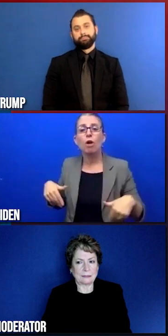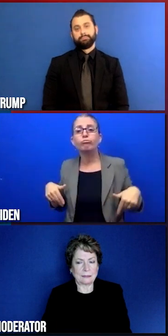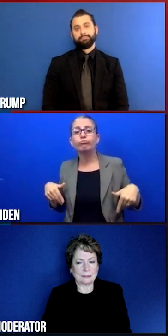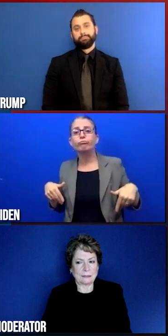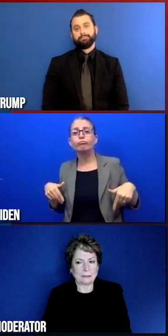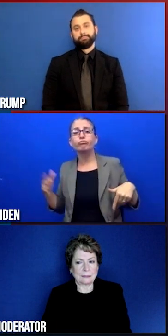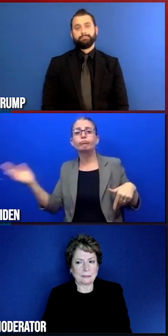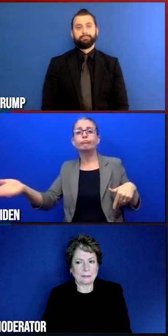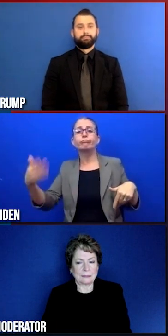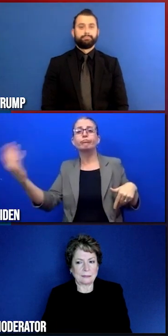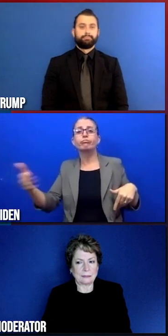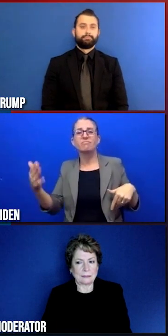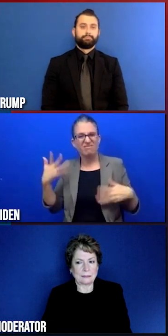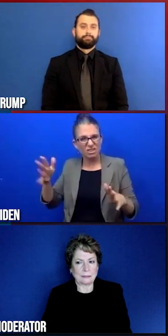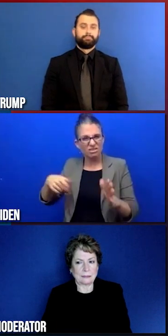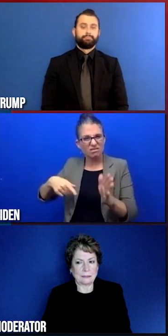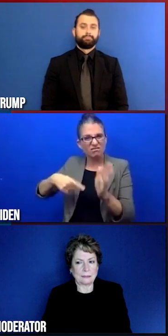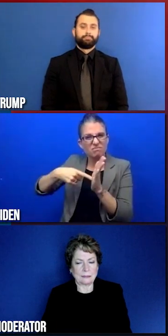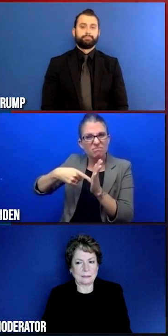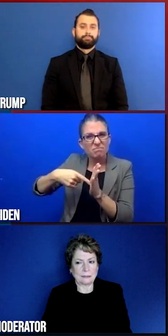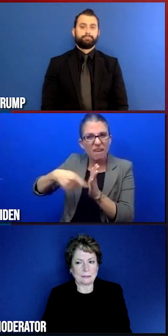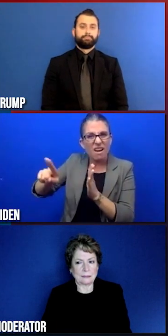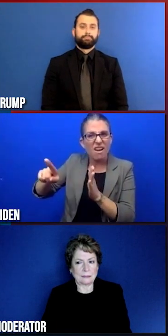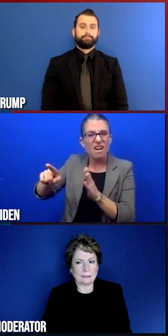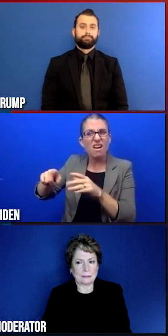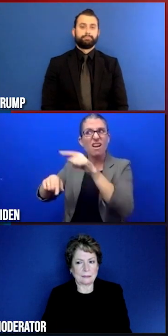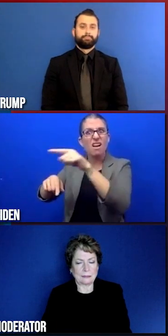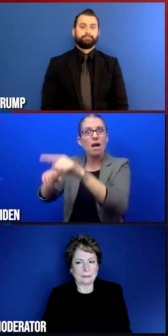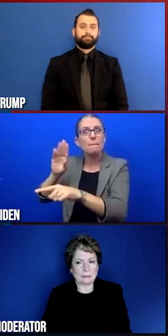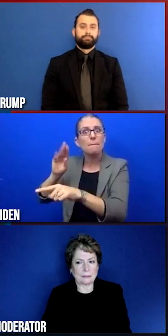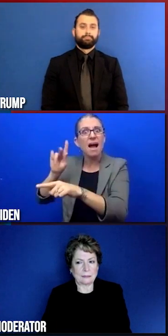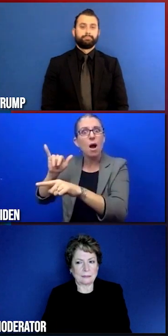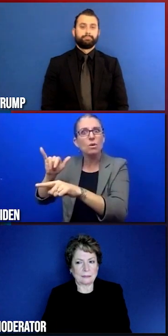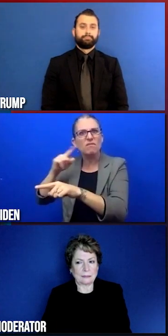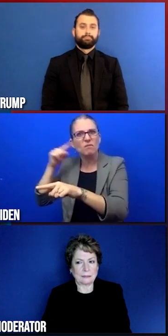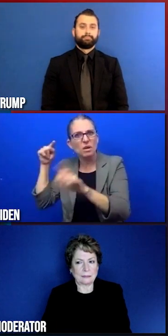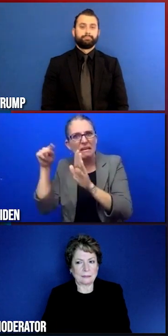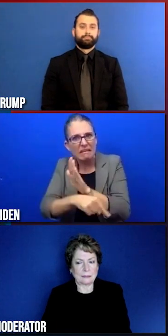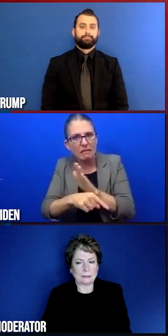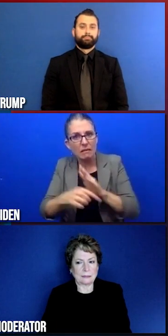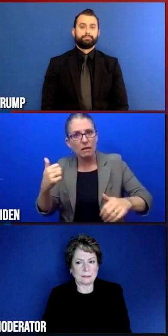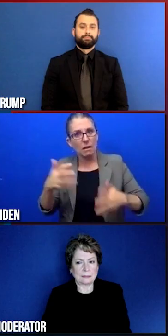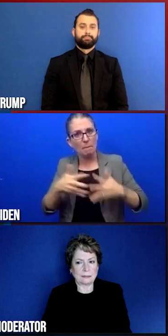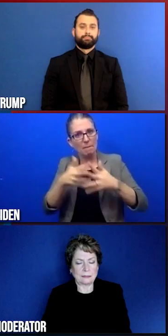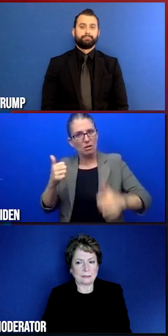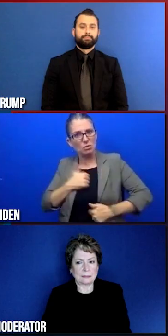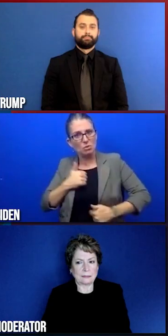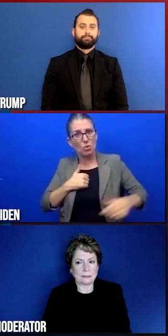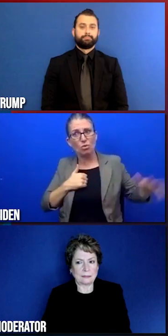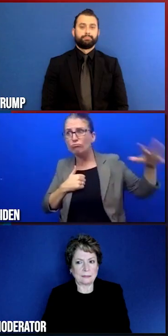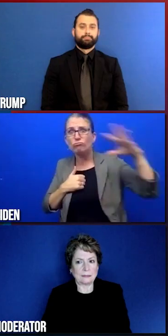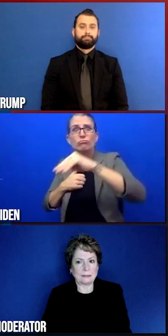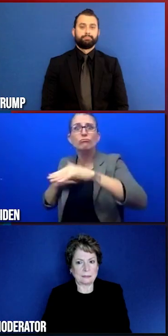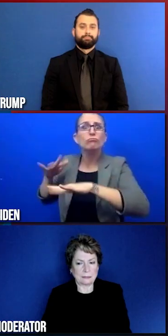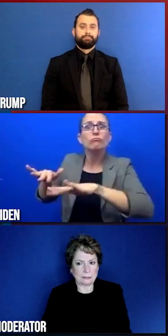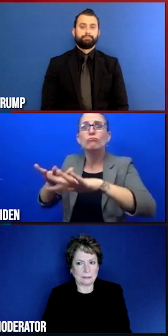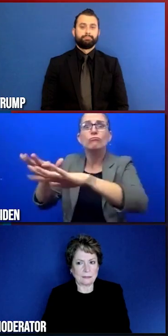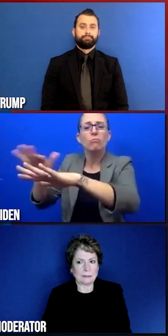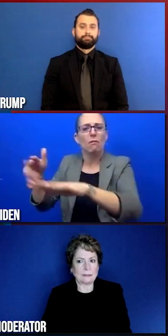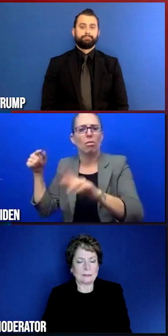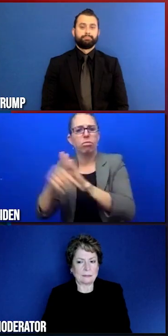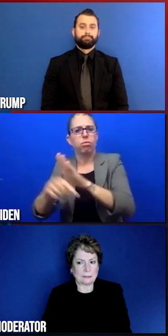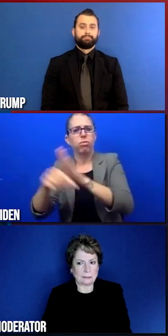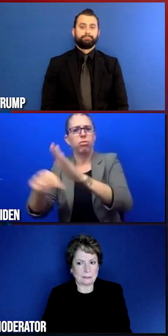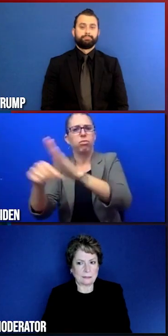engaged in activities that are trying to destabilize all of NATO. I don't know why he doesn't do it, but it's worth asking the question,